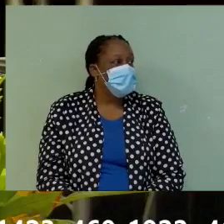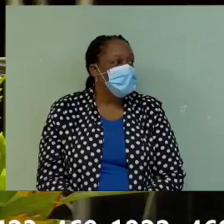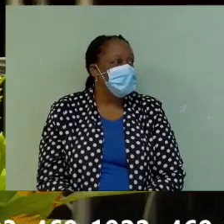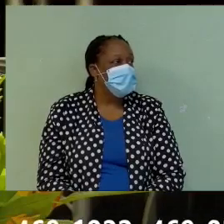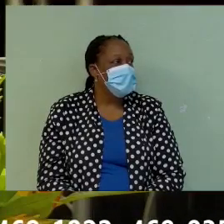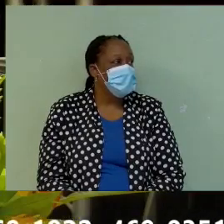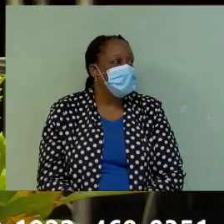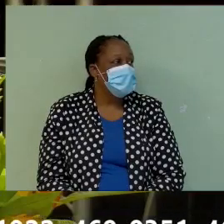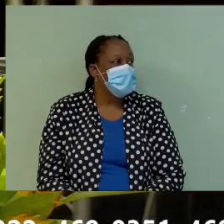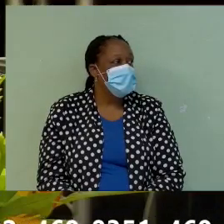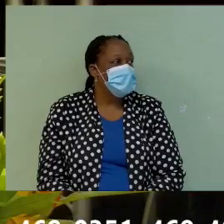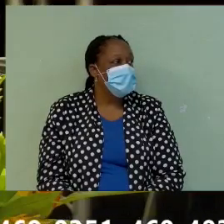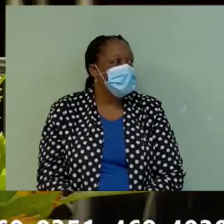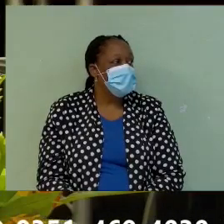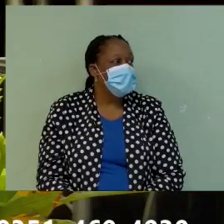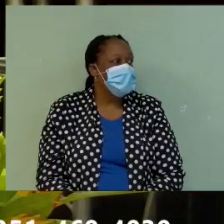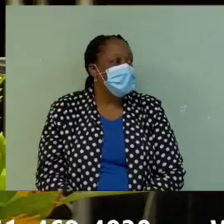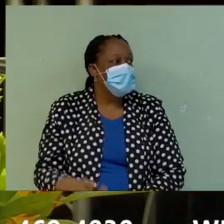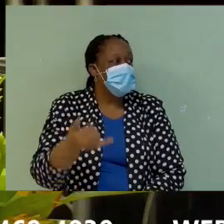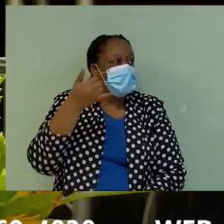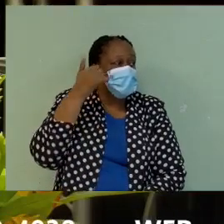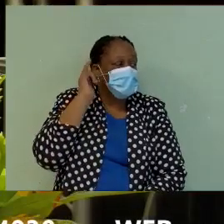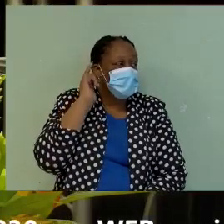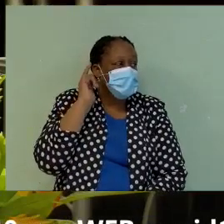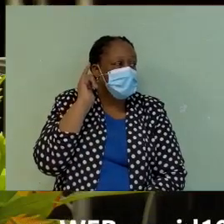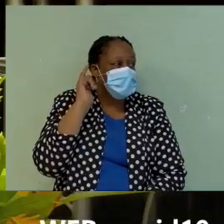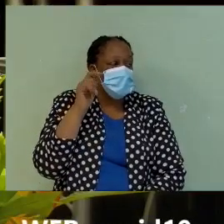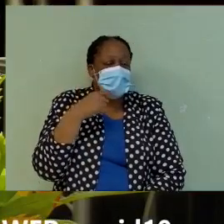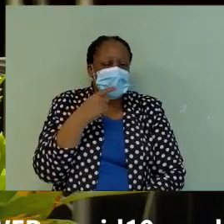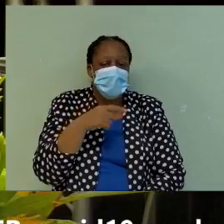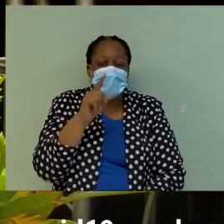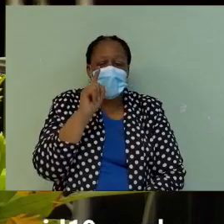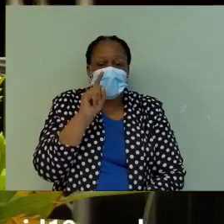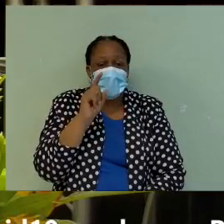have explained that there were approximately